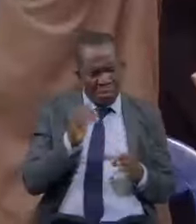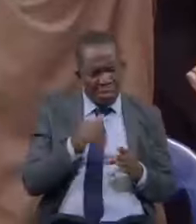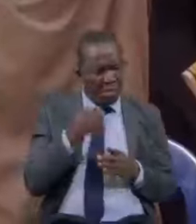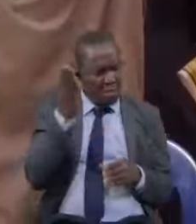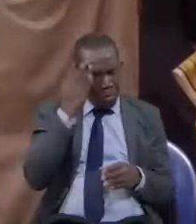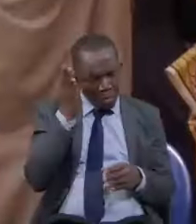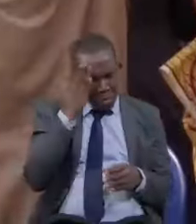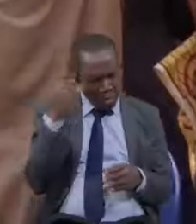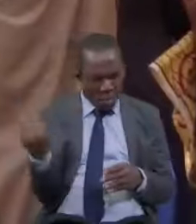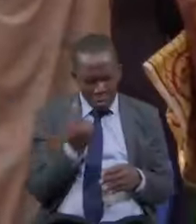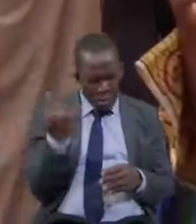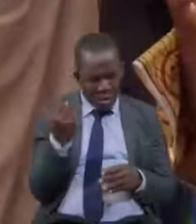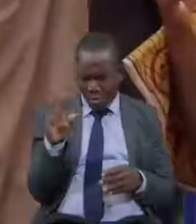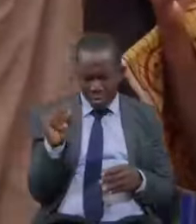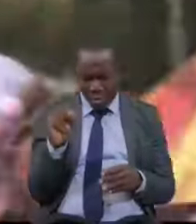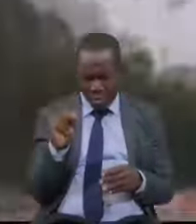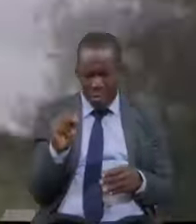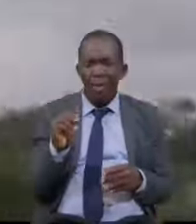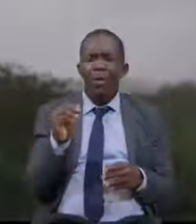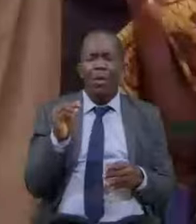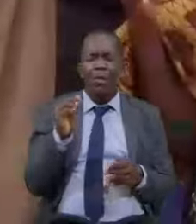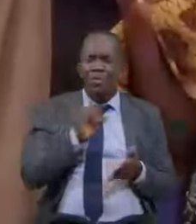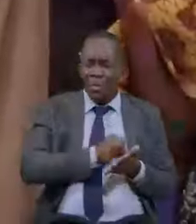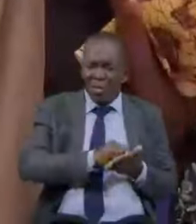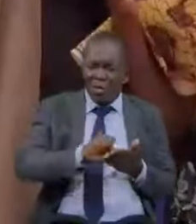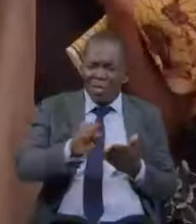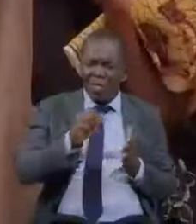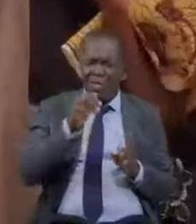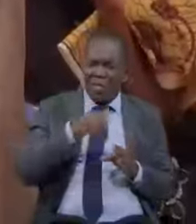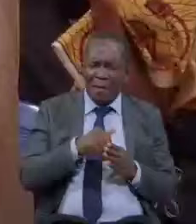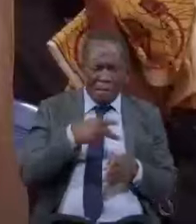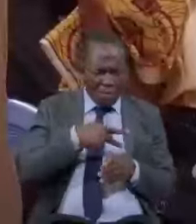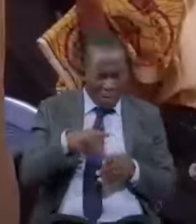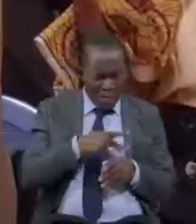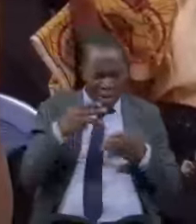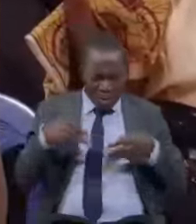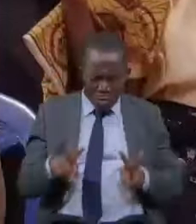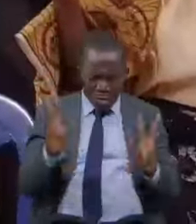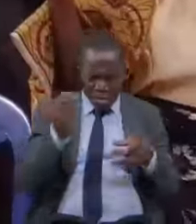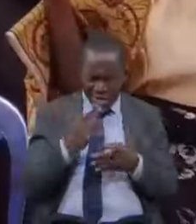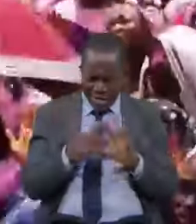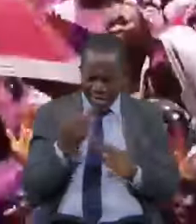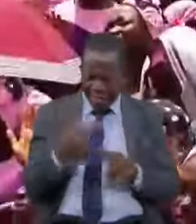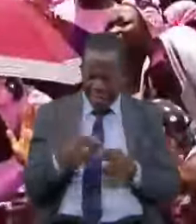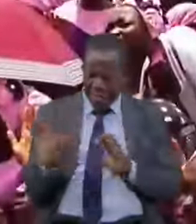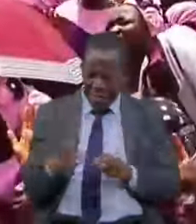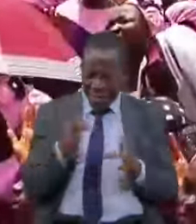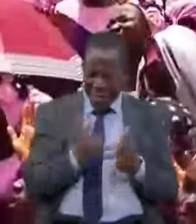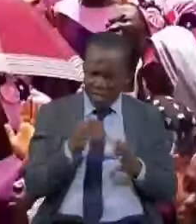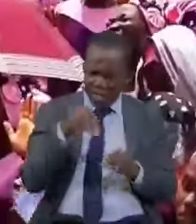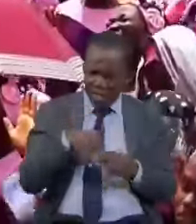in demonstration. Amen. Confirm it in every life in Jesus' name.